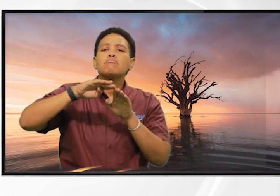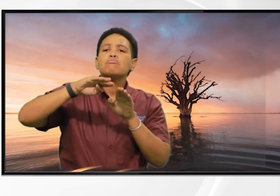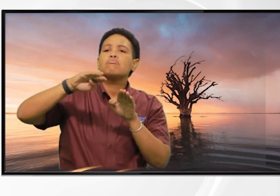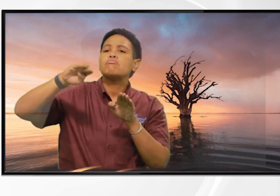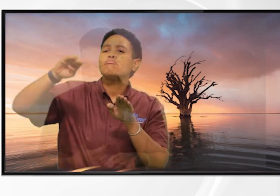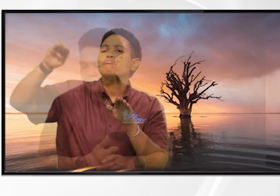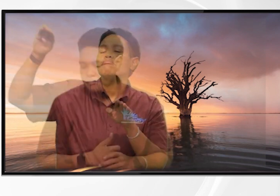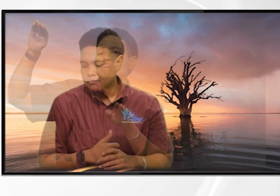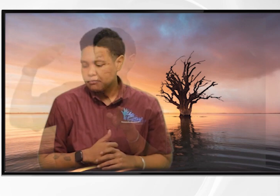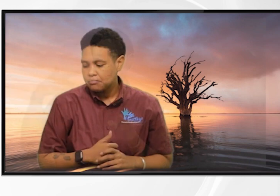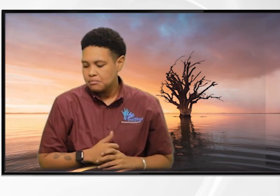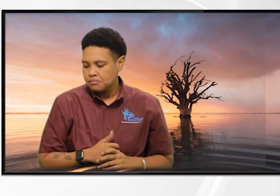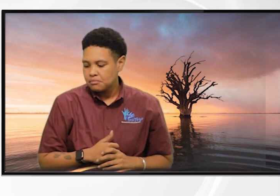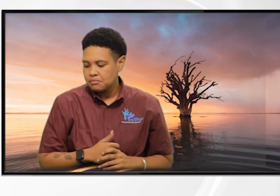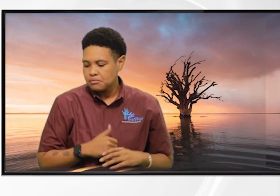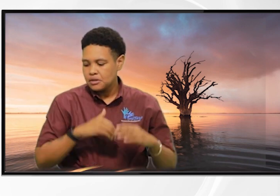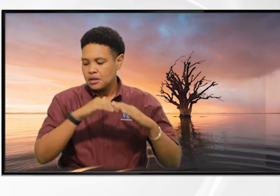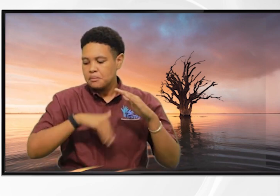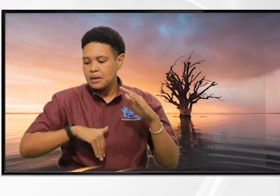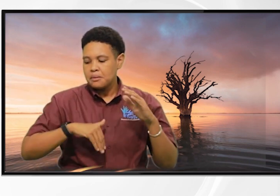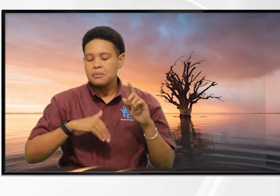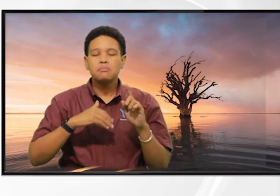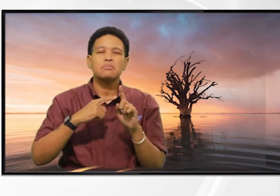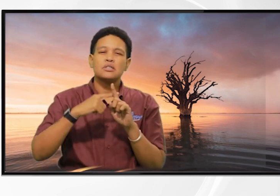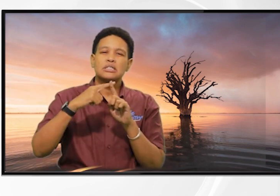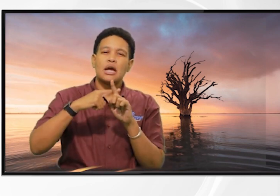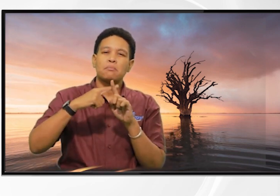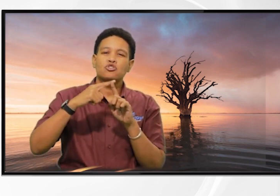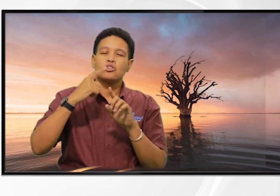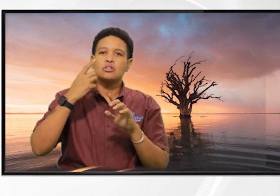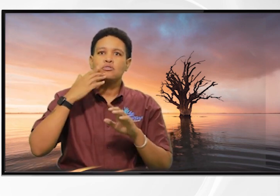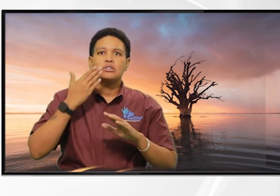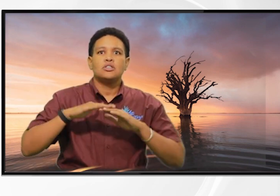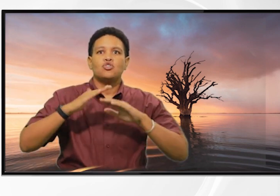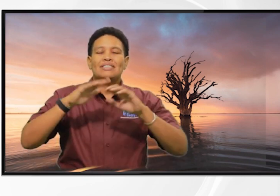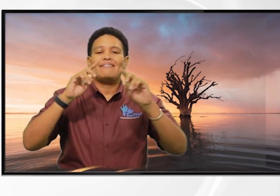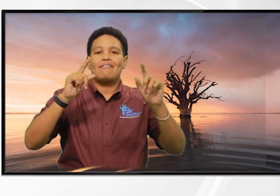trend. Minimum temperatures are increasing faster,